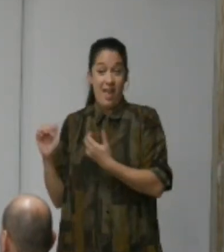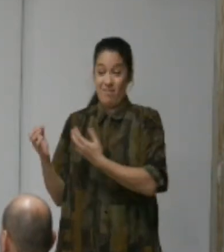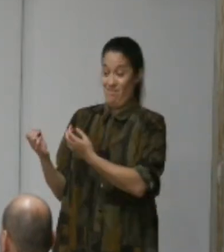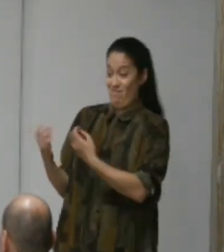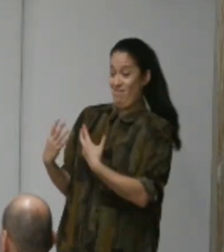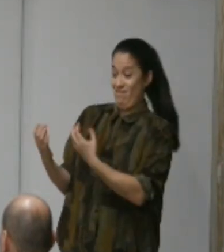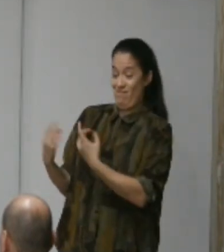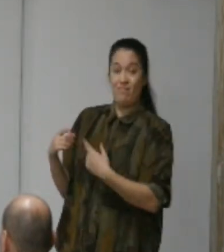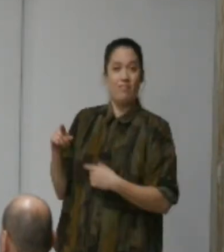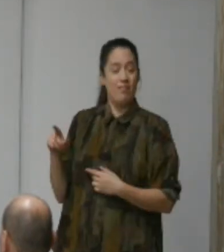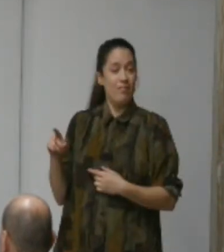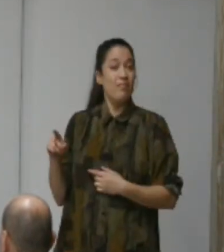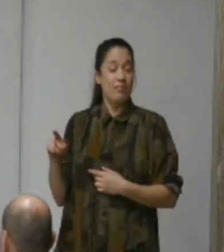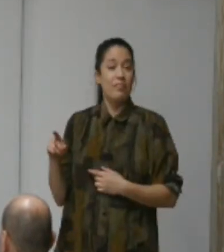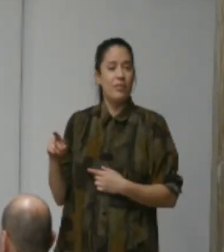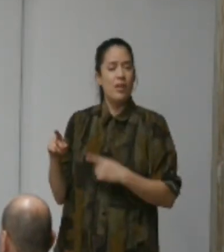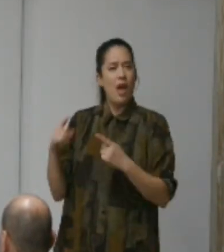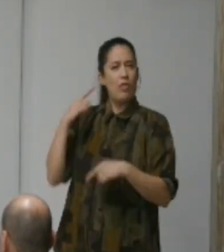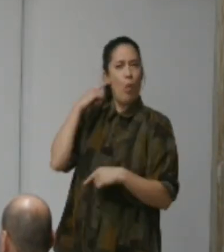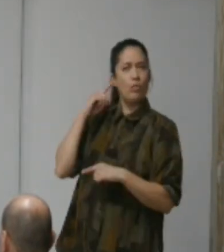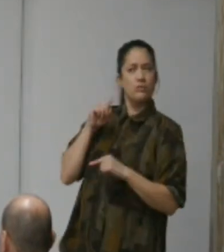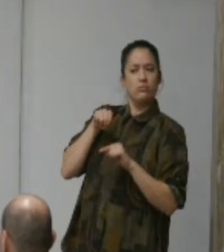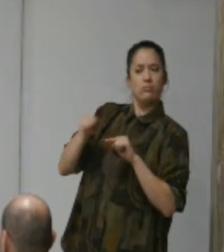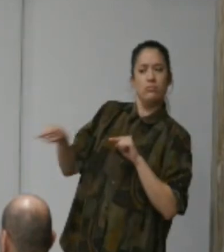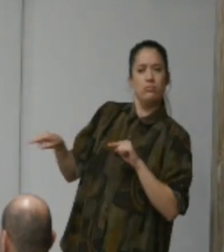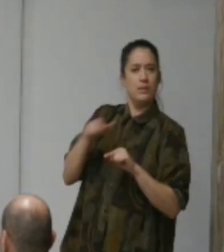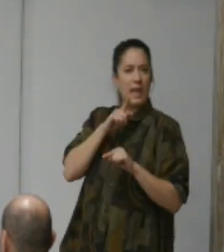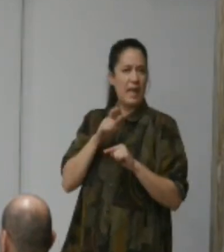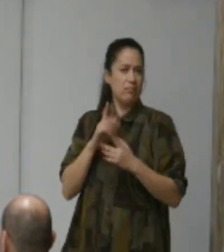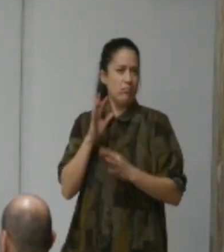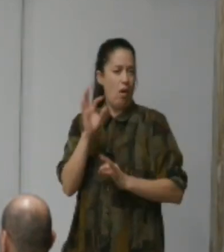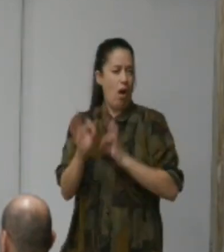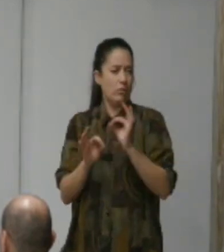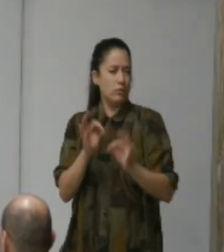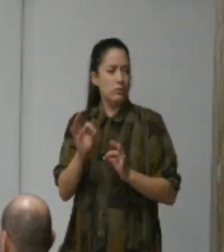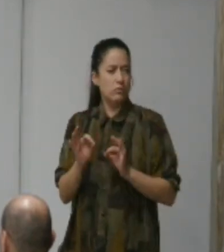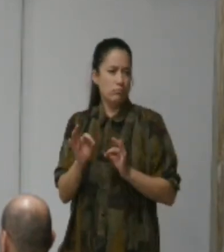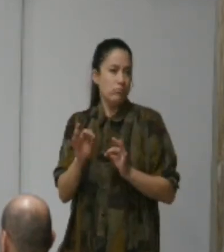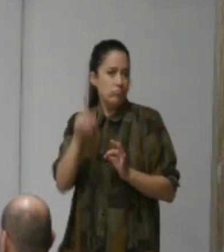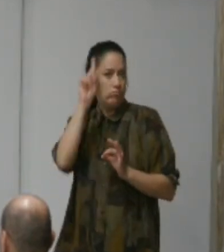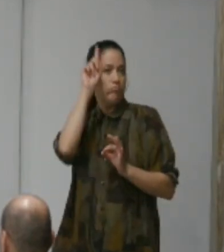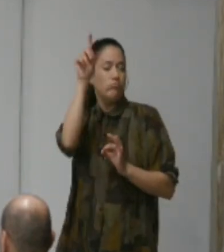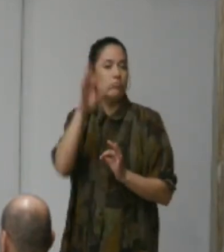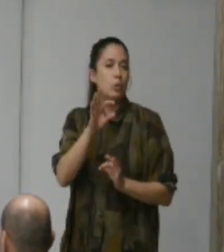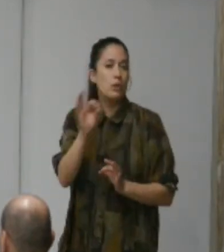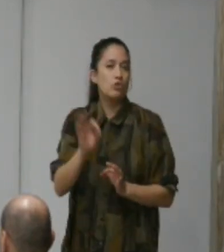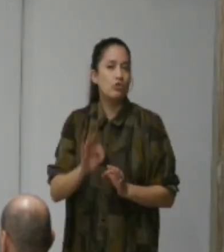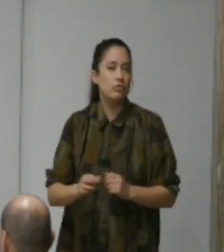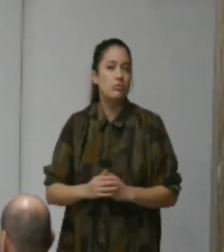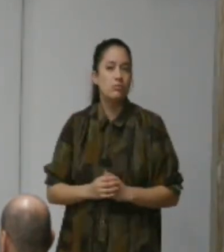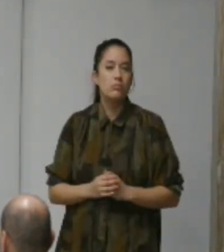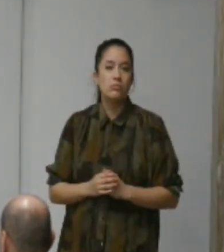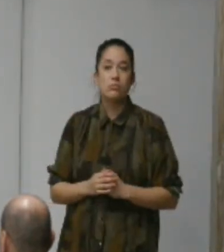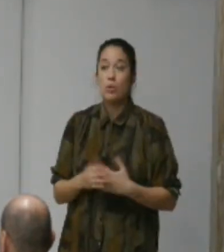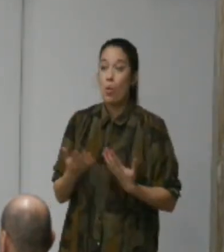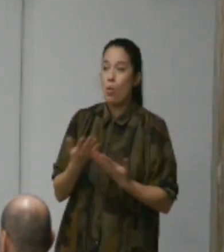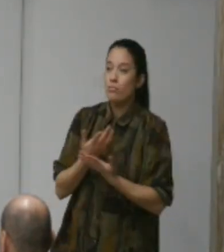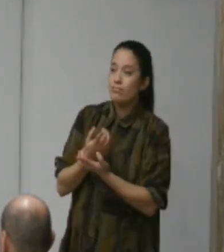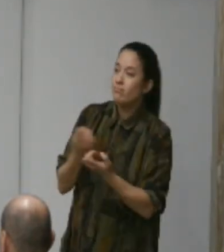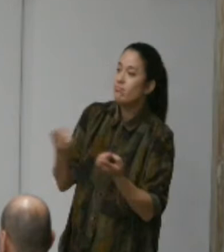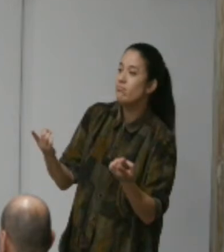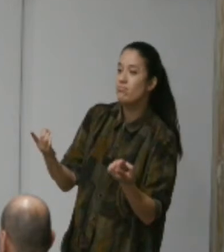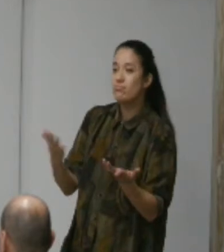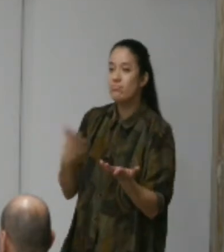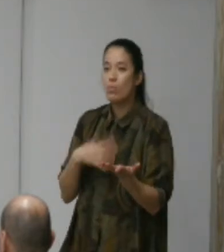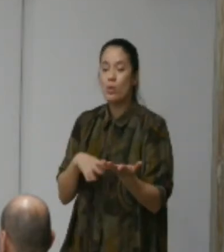like me to ask. And after each of you have answered, there'll be space for anyone else to chime in if